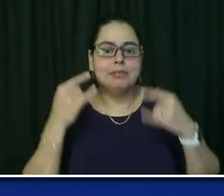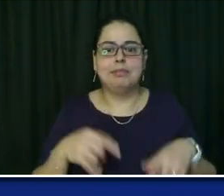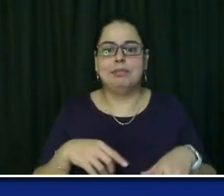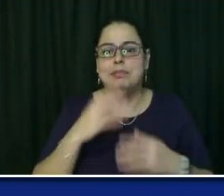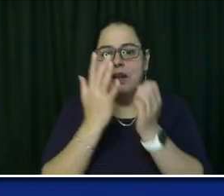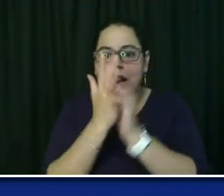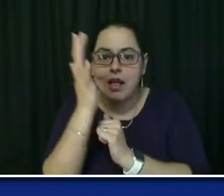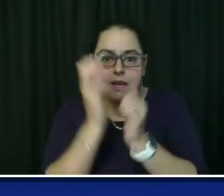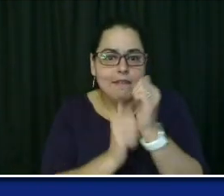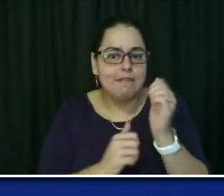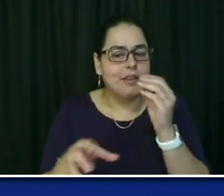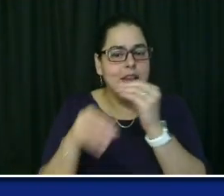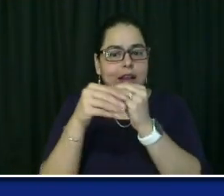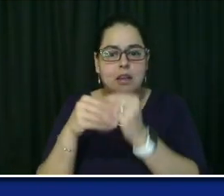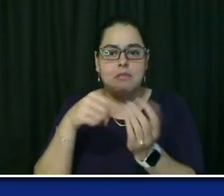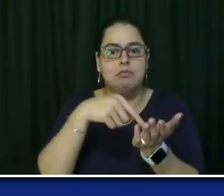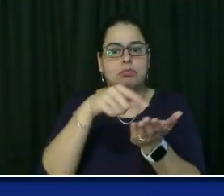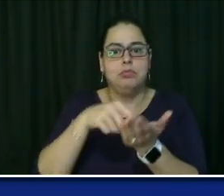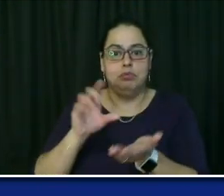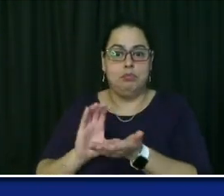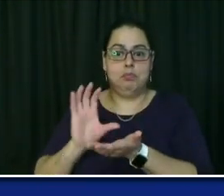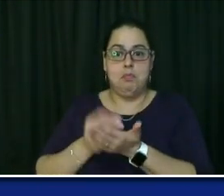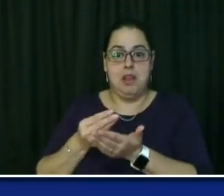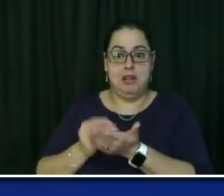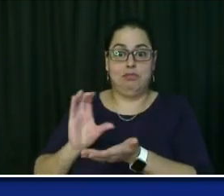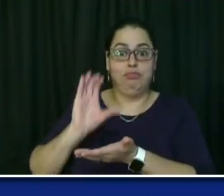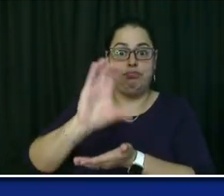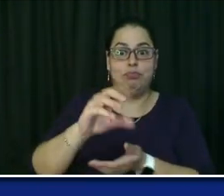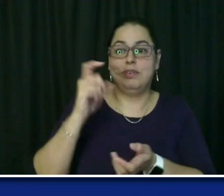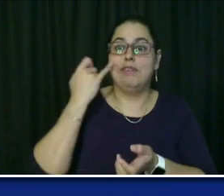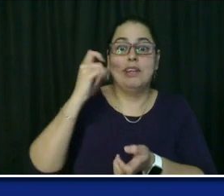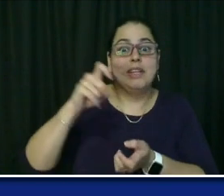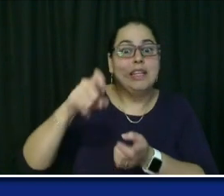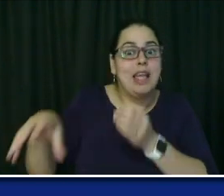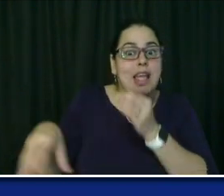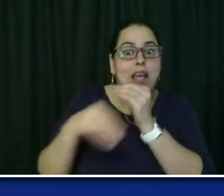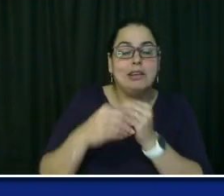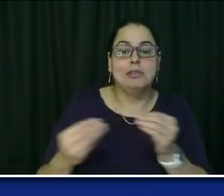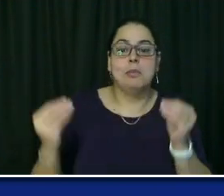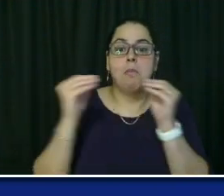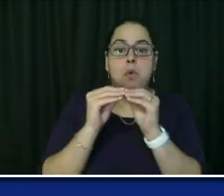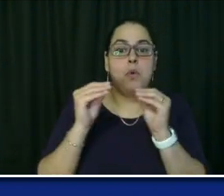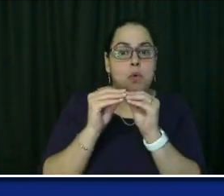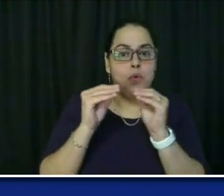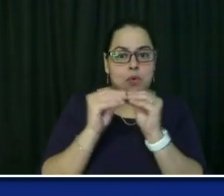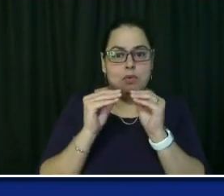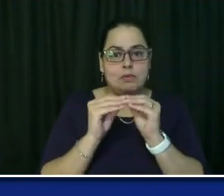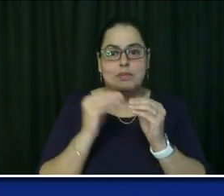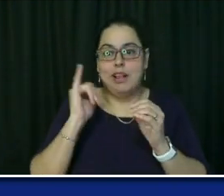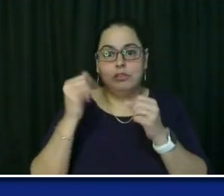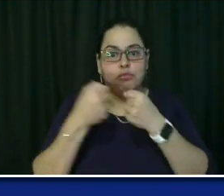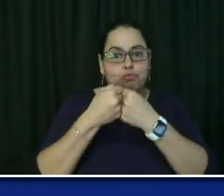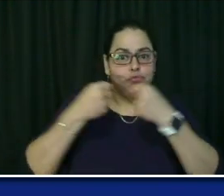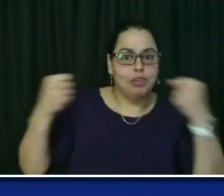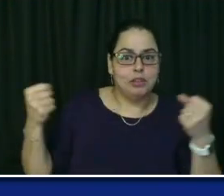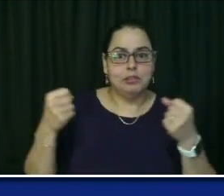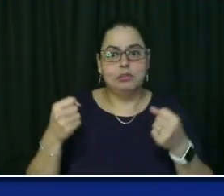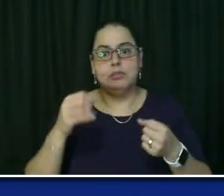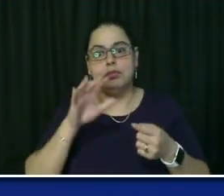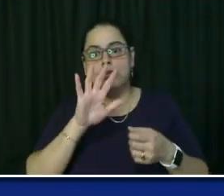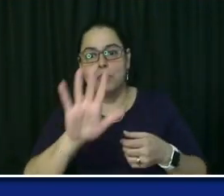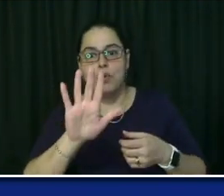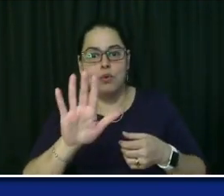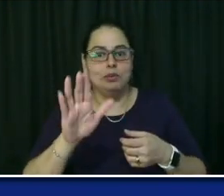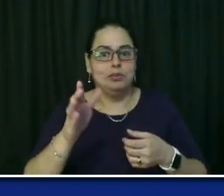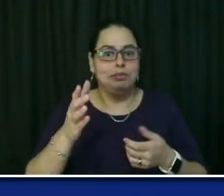something in the back of their building in order to accommodate people to get curbside pickup or off curbside pickup. All of those kinds of things are allowable